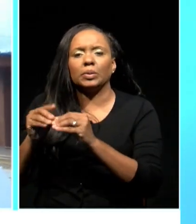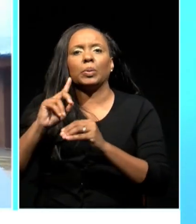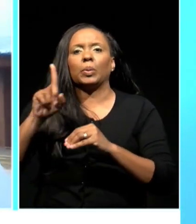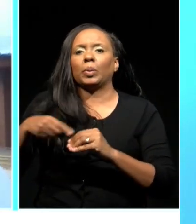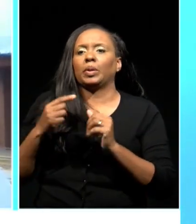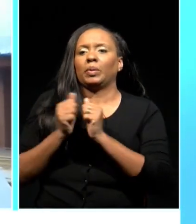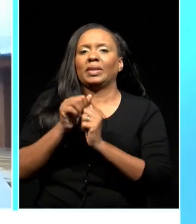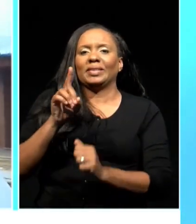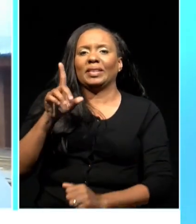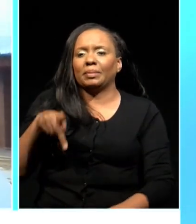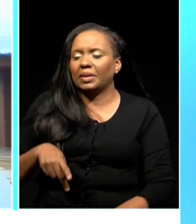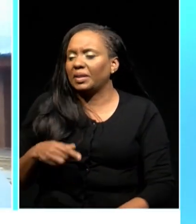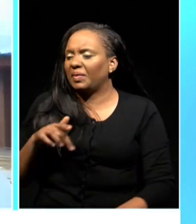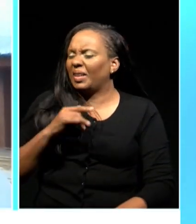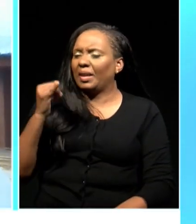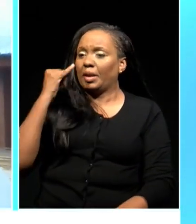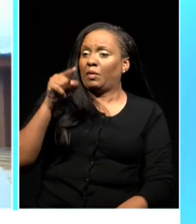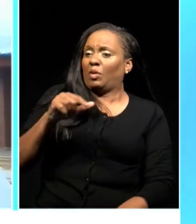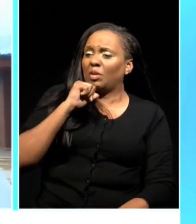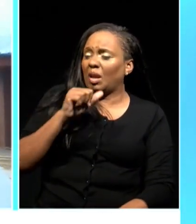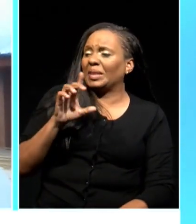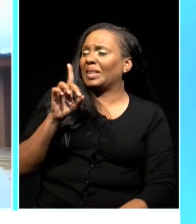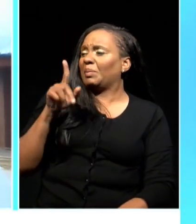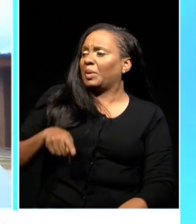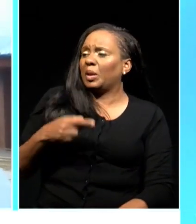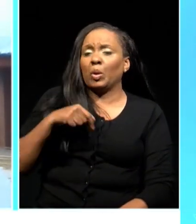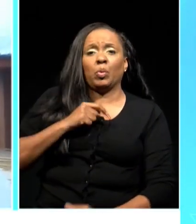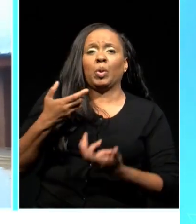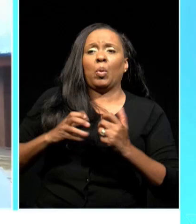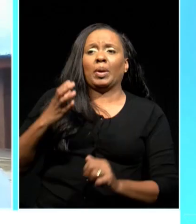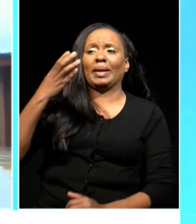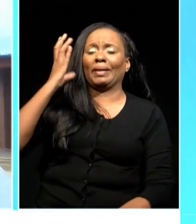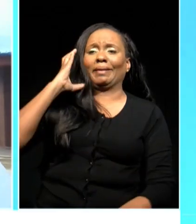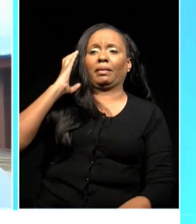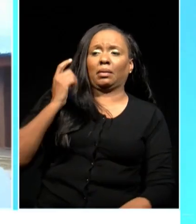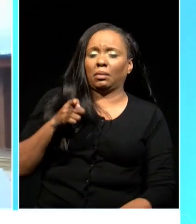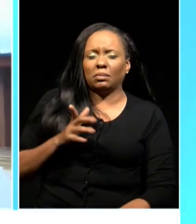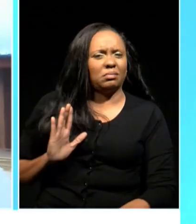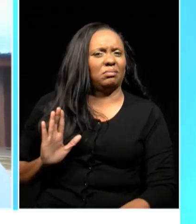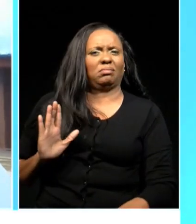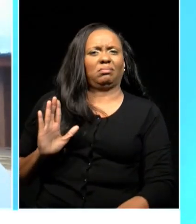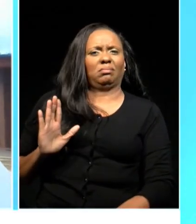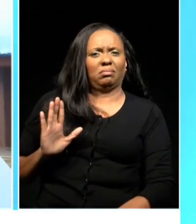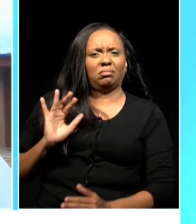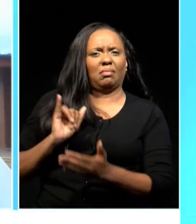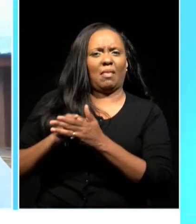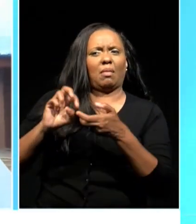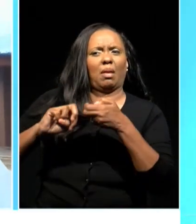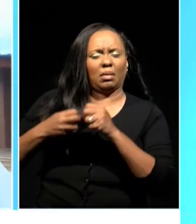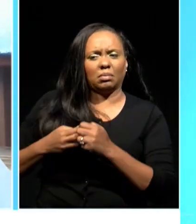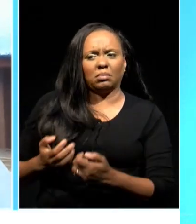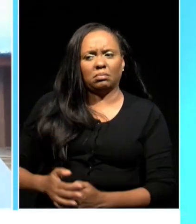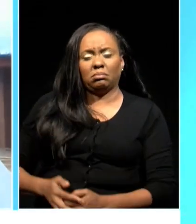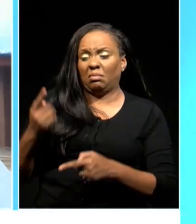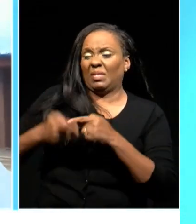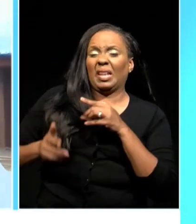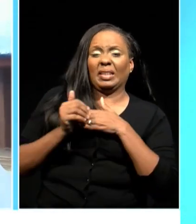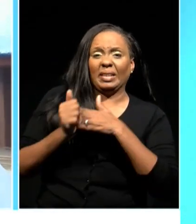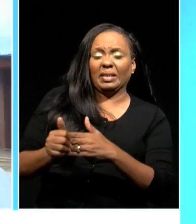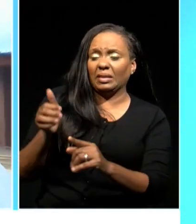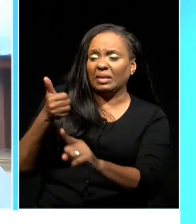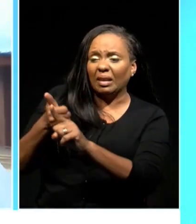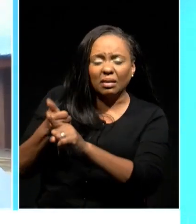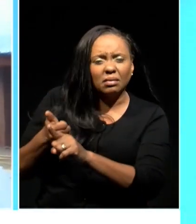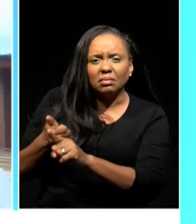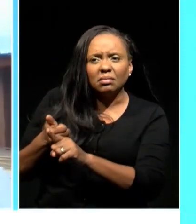they feel if you are not a them, then we don't want to hear you. And that is part of their problem. They can't lead themselves properly in that